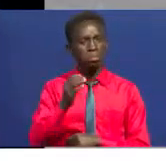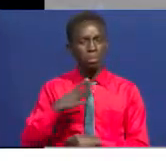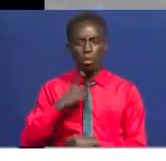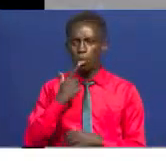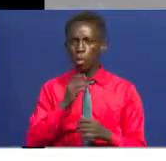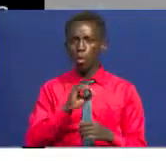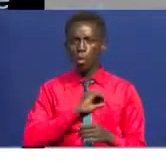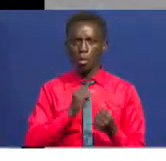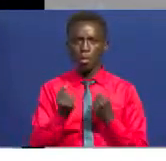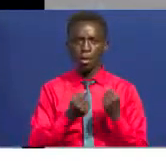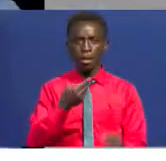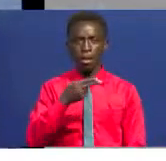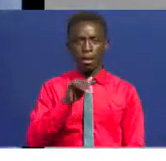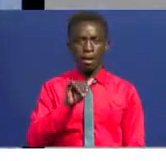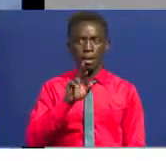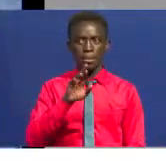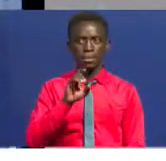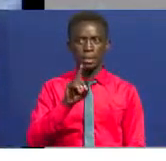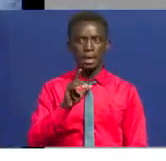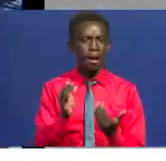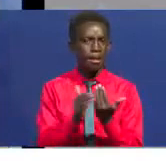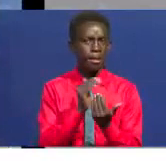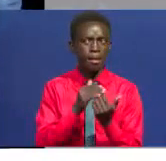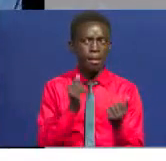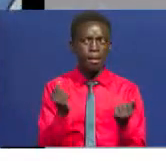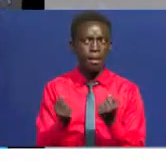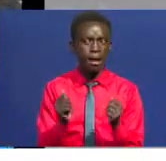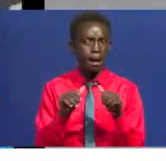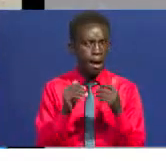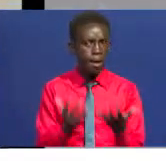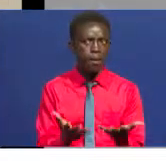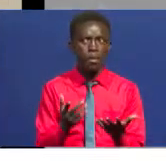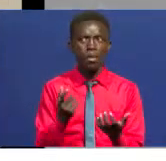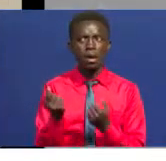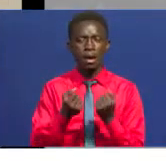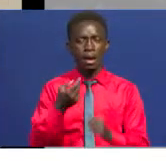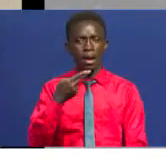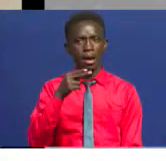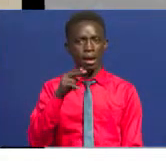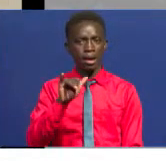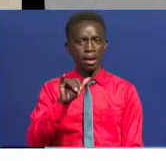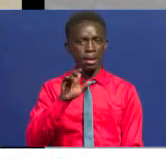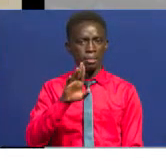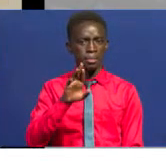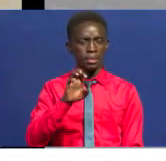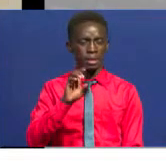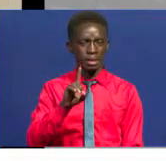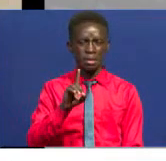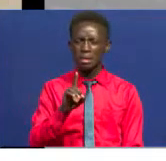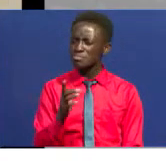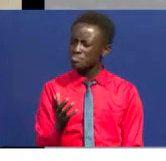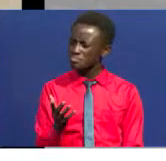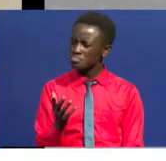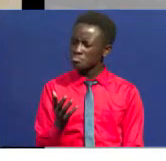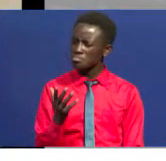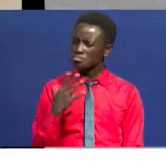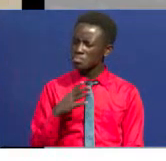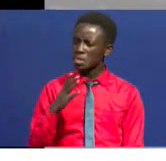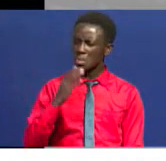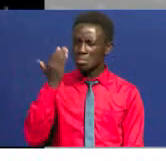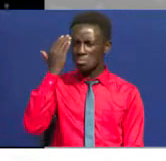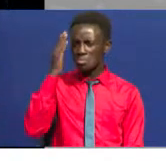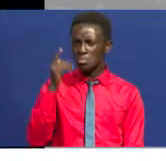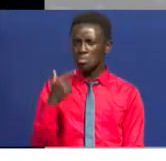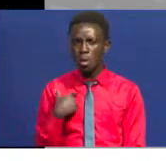about care for the hybrid vehicles, services for the hybrid vehicles, and also people do not know where to go when they have